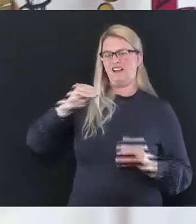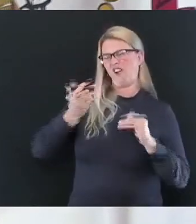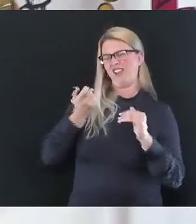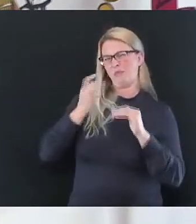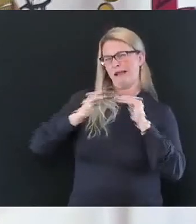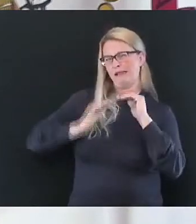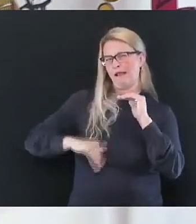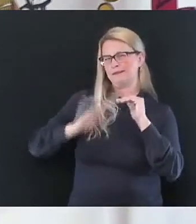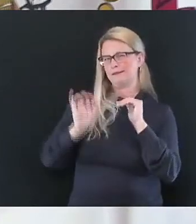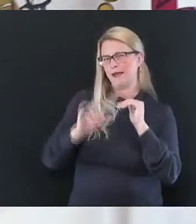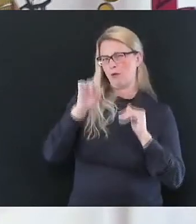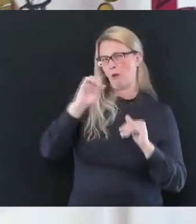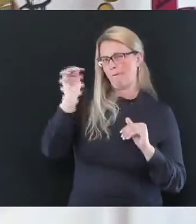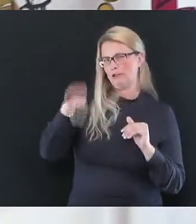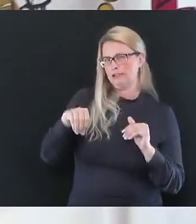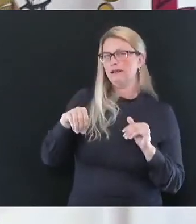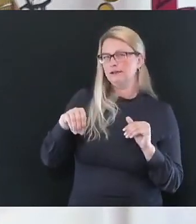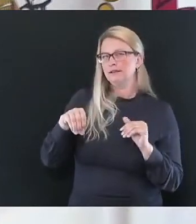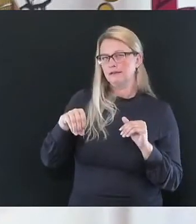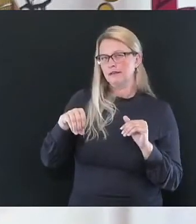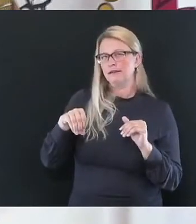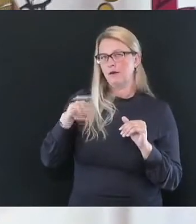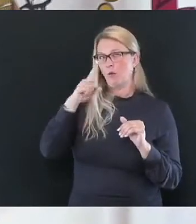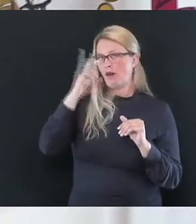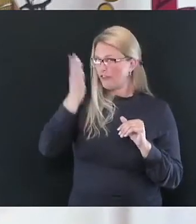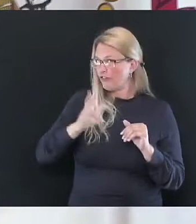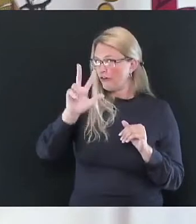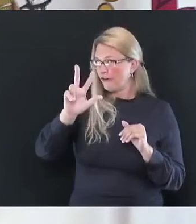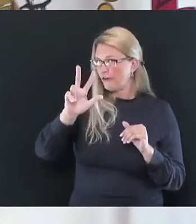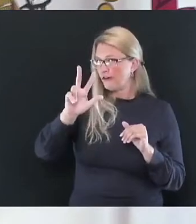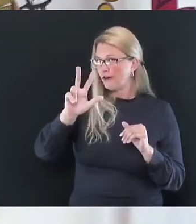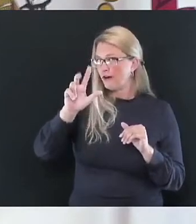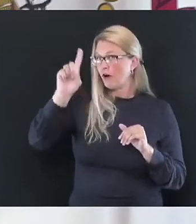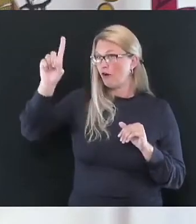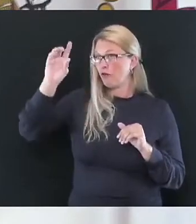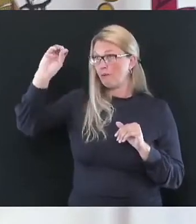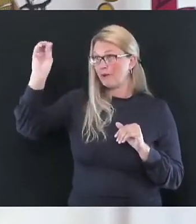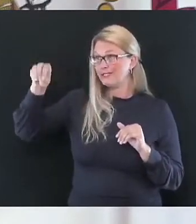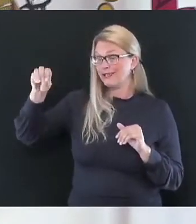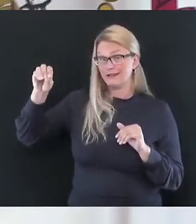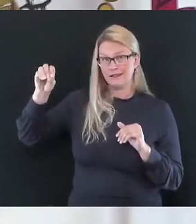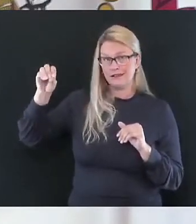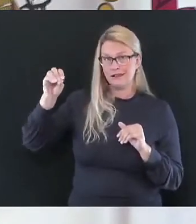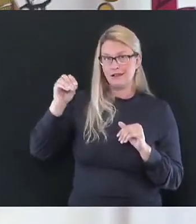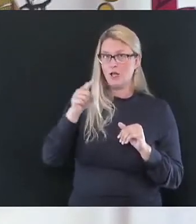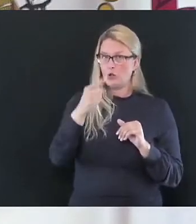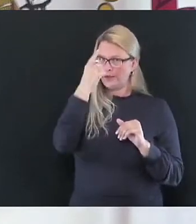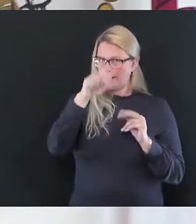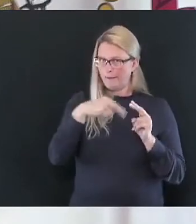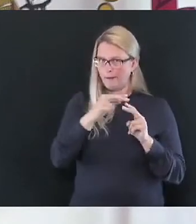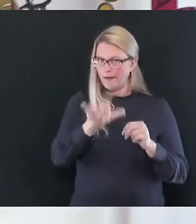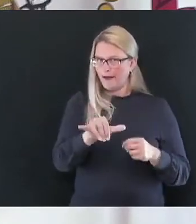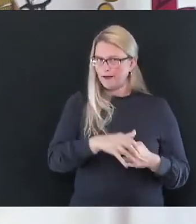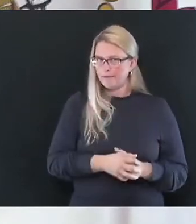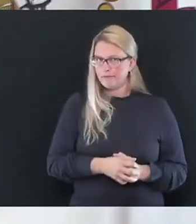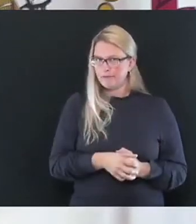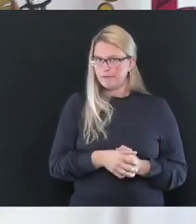that. A third of 1%. Now just think about it.